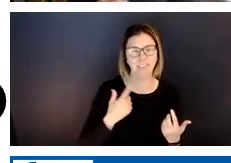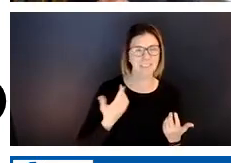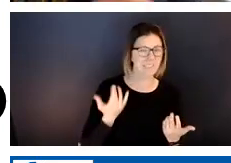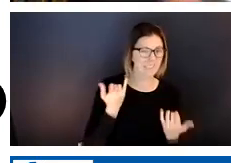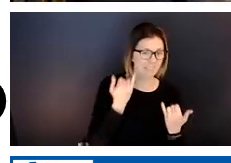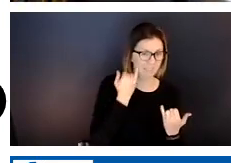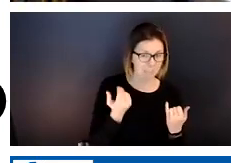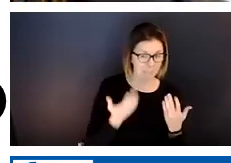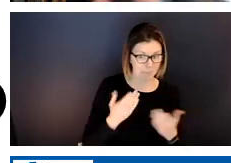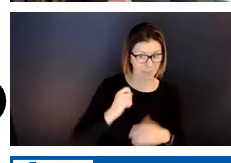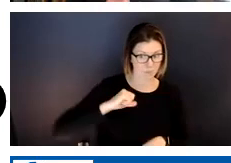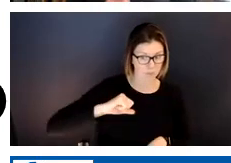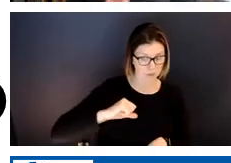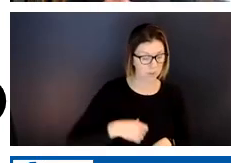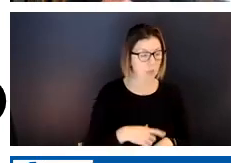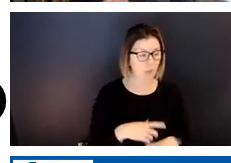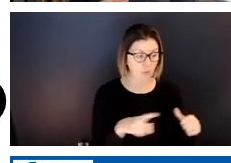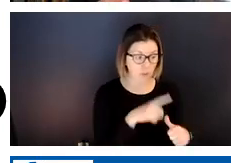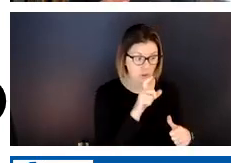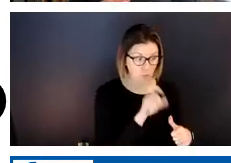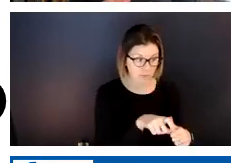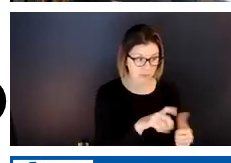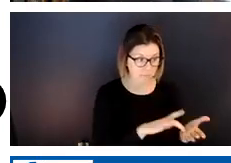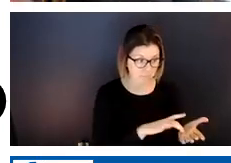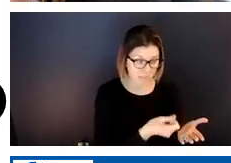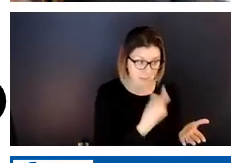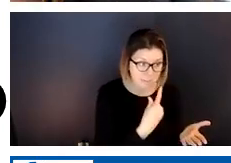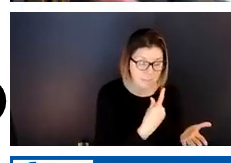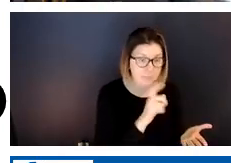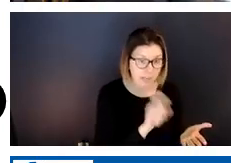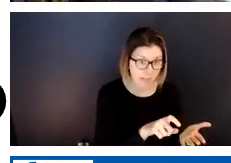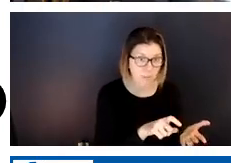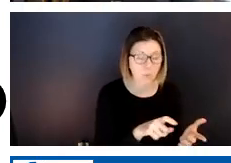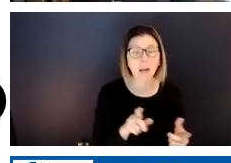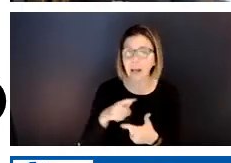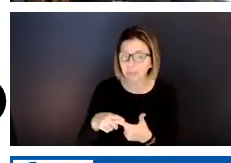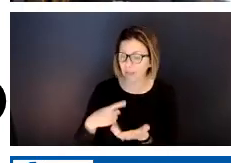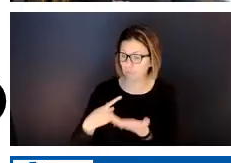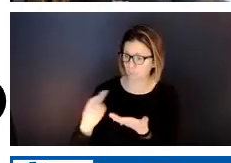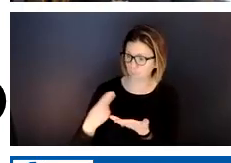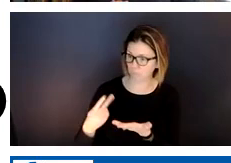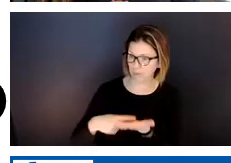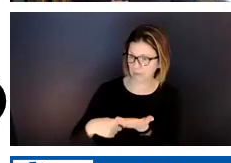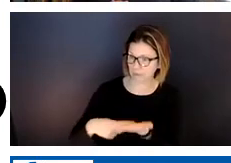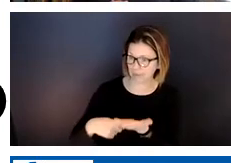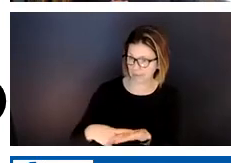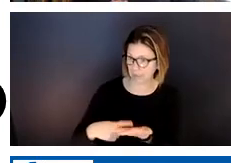to. First, I need you to take your medication, then we can talk about your high interest